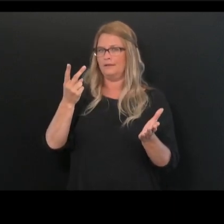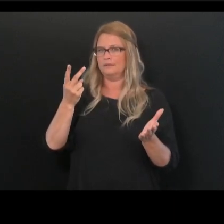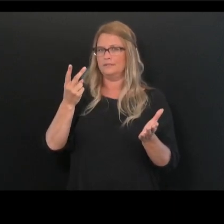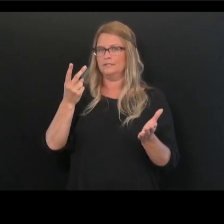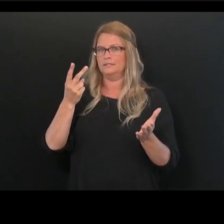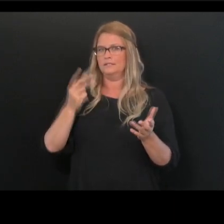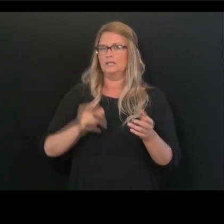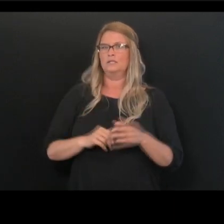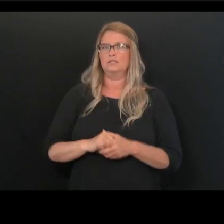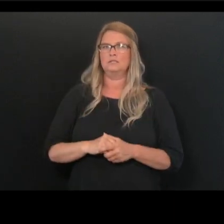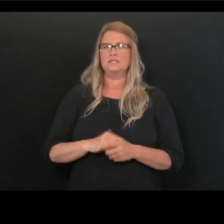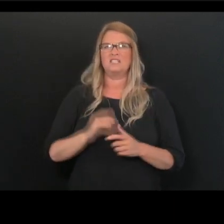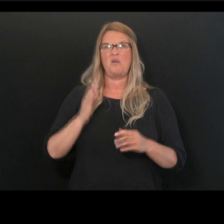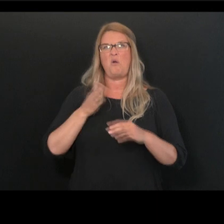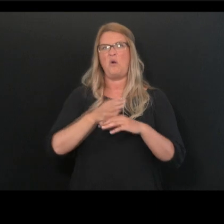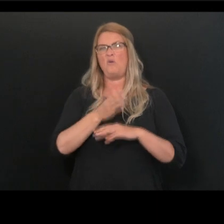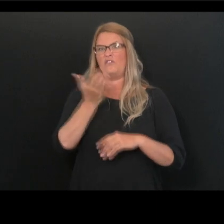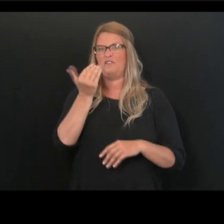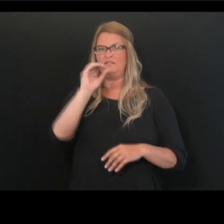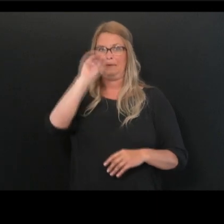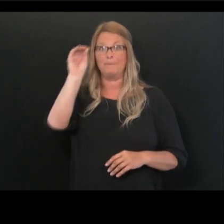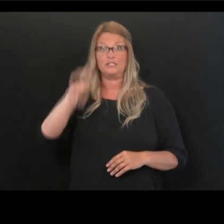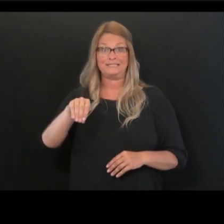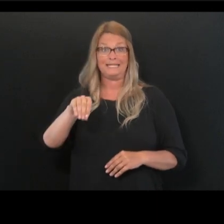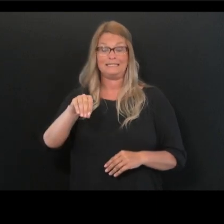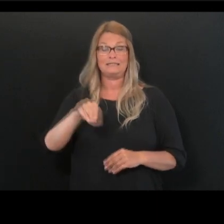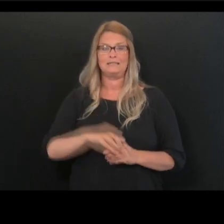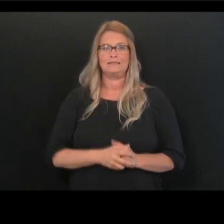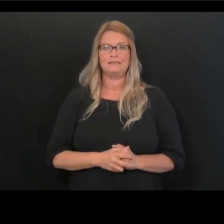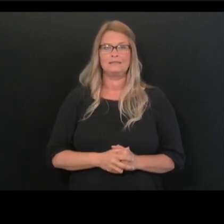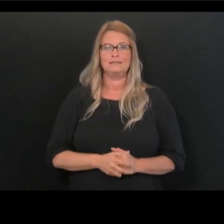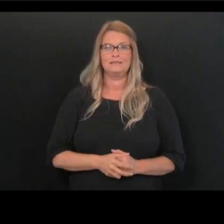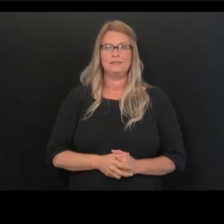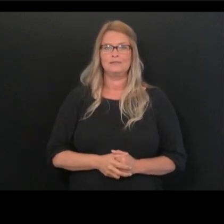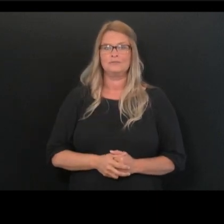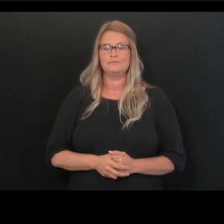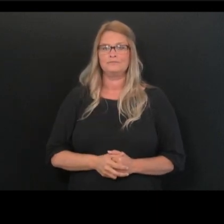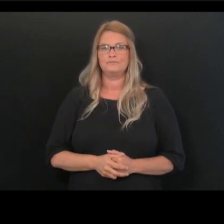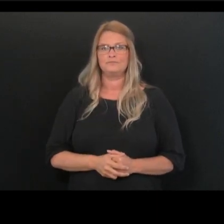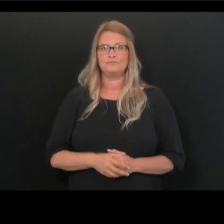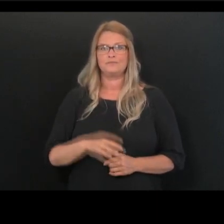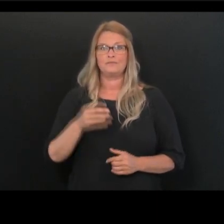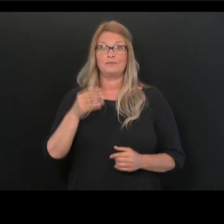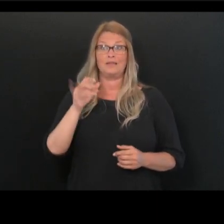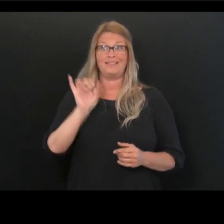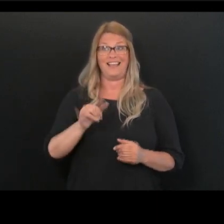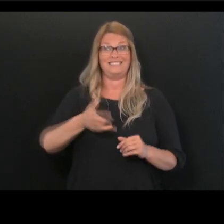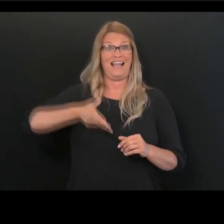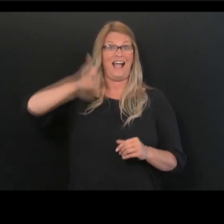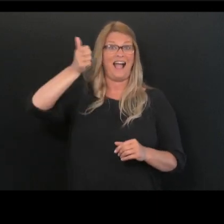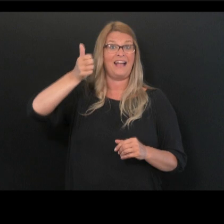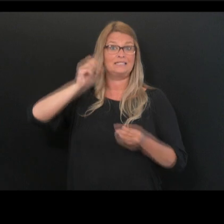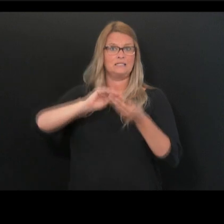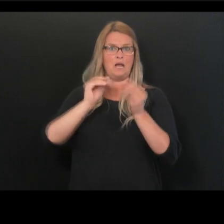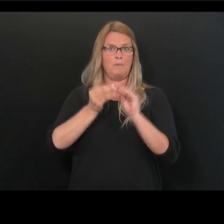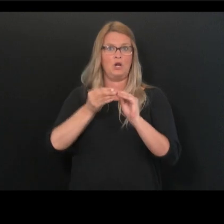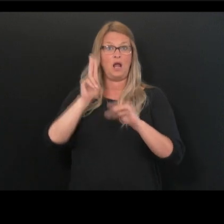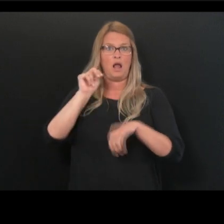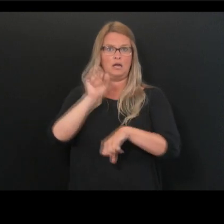15%, which, from what I saw, was the highest number that the state has seen in unemployment rate